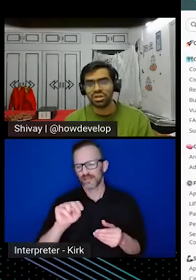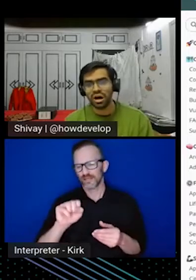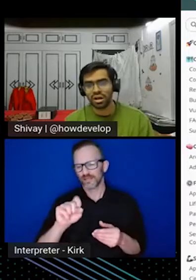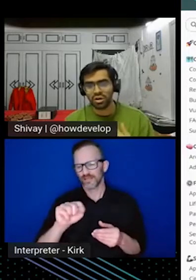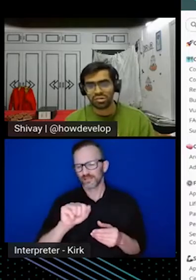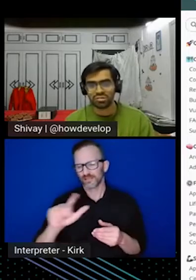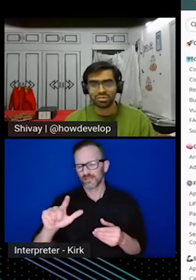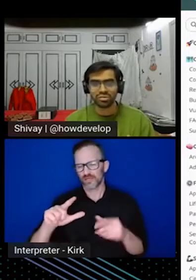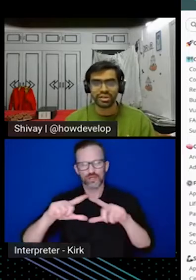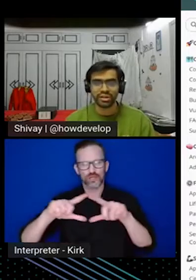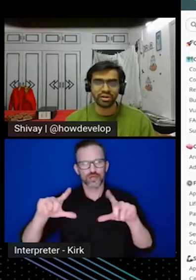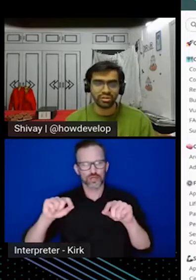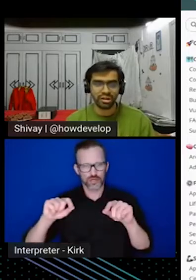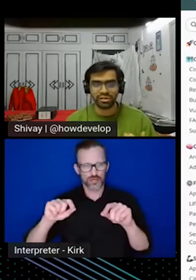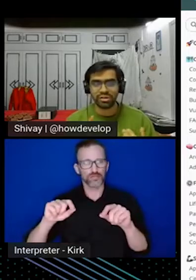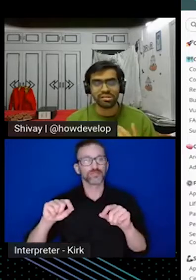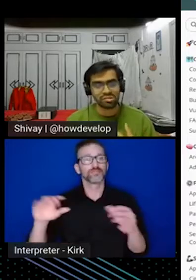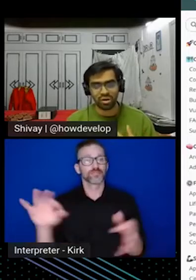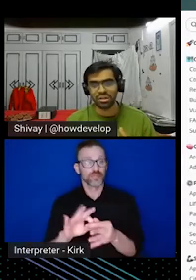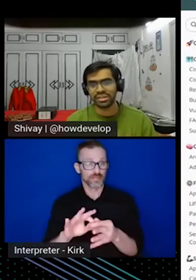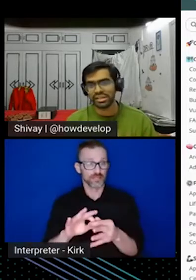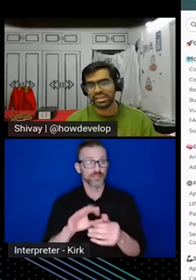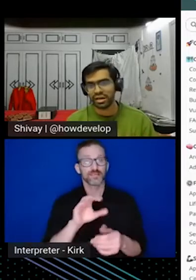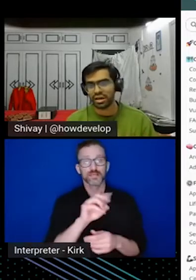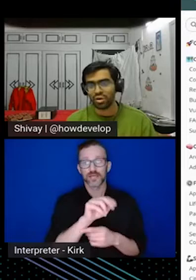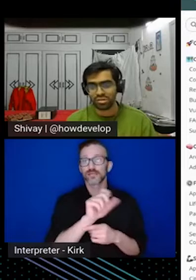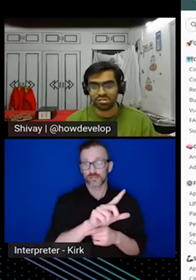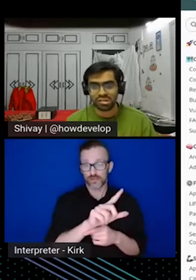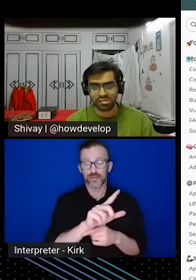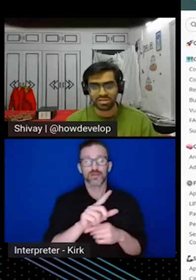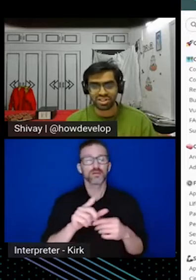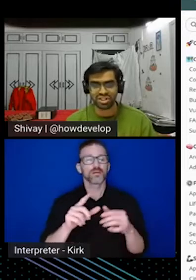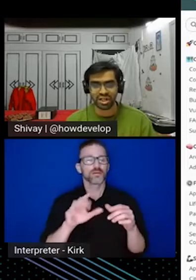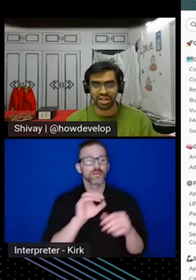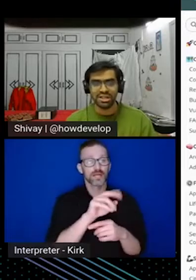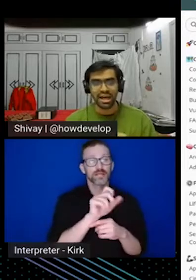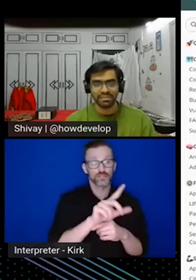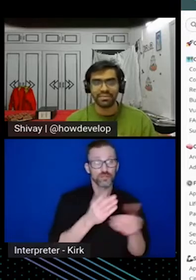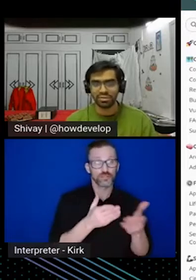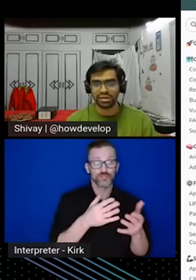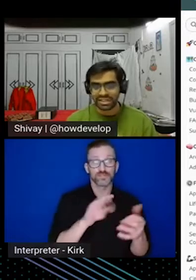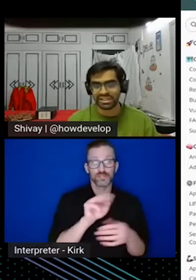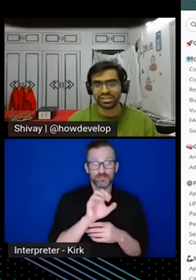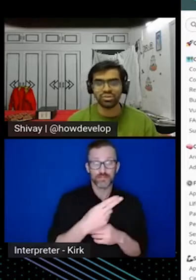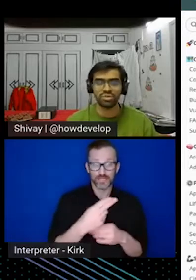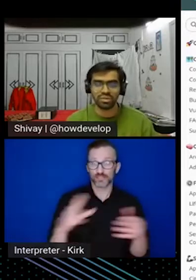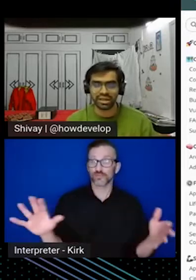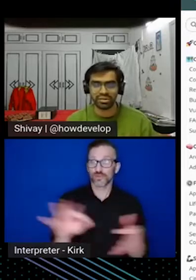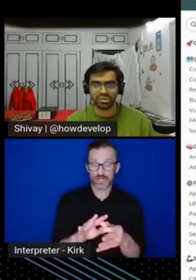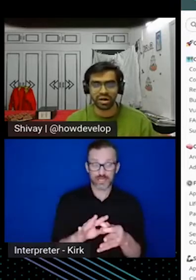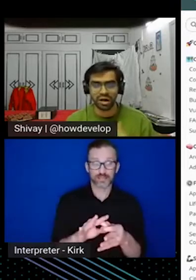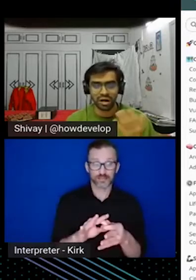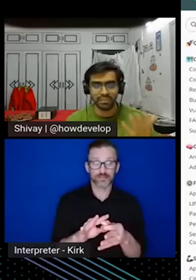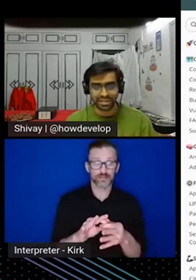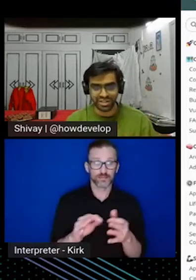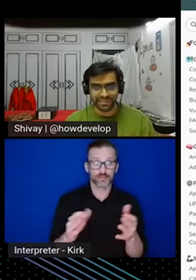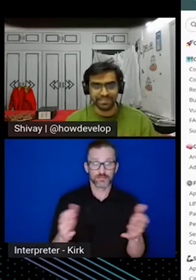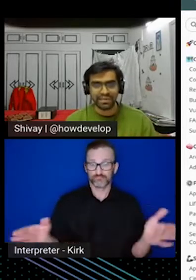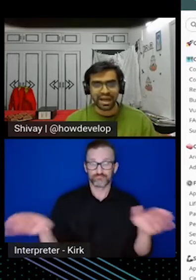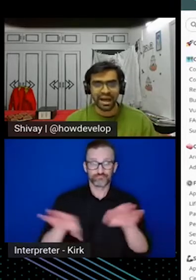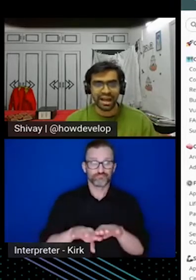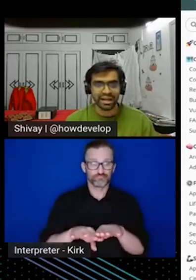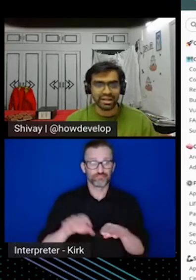to console to in order to install the console service mesh and be able to connect it to